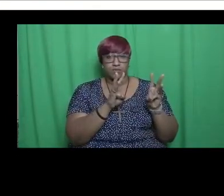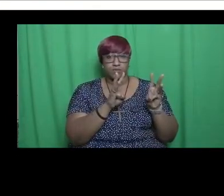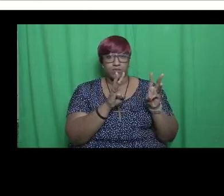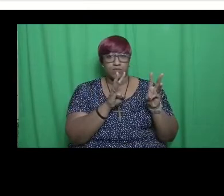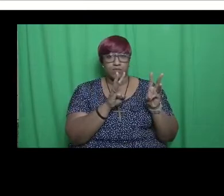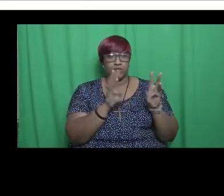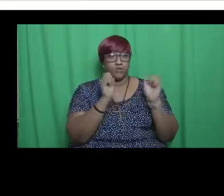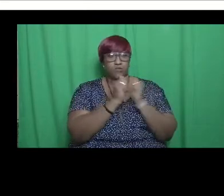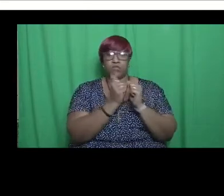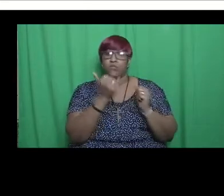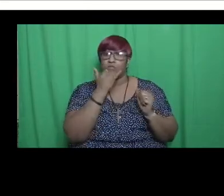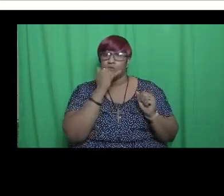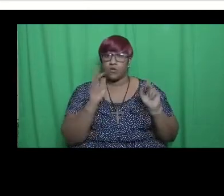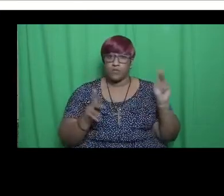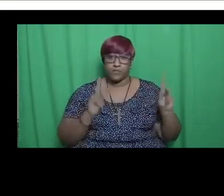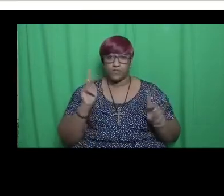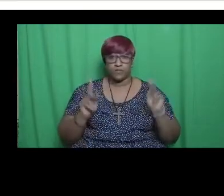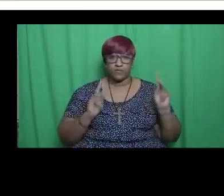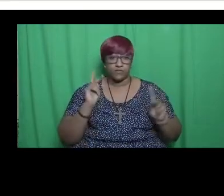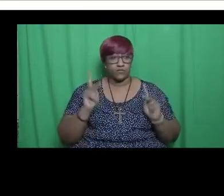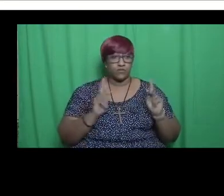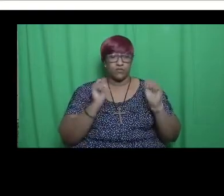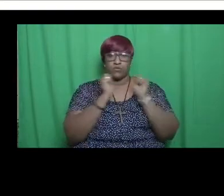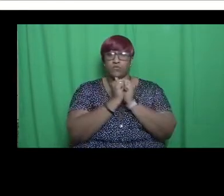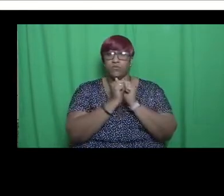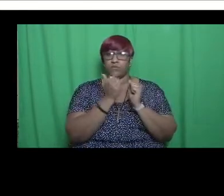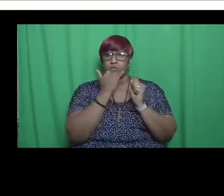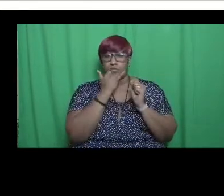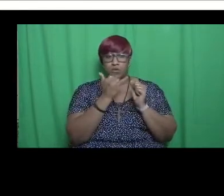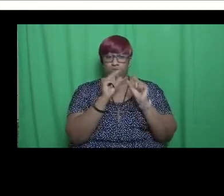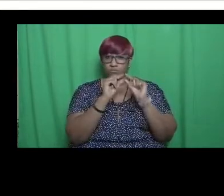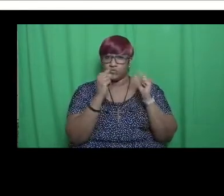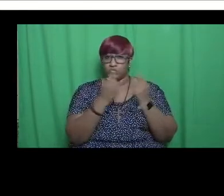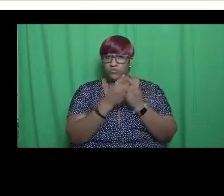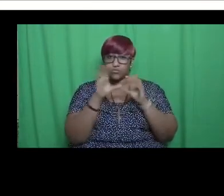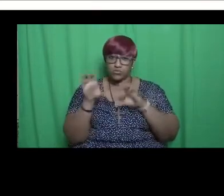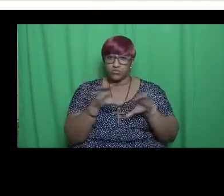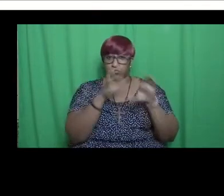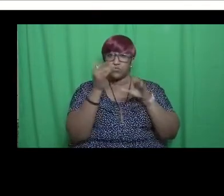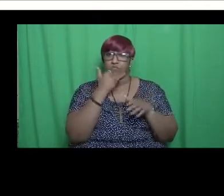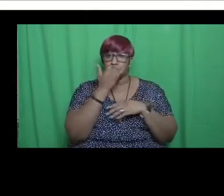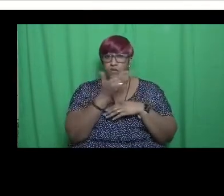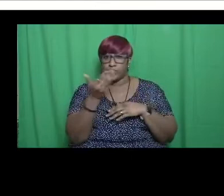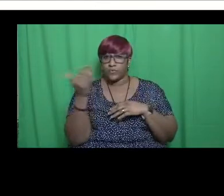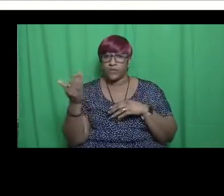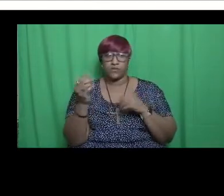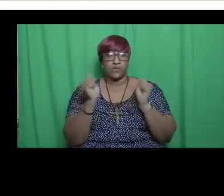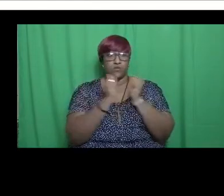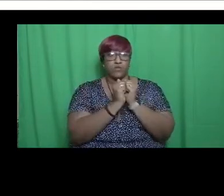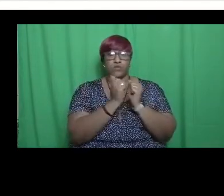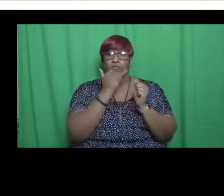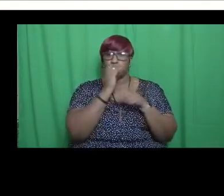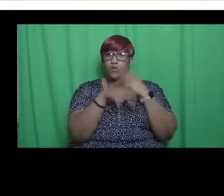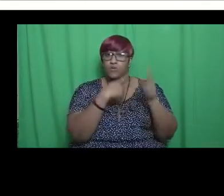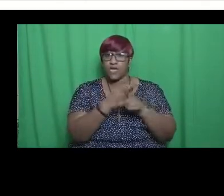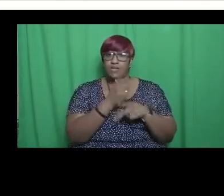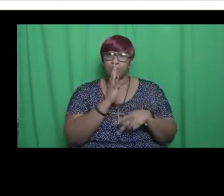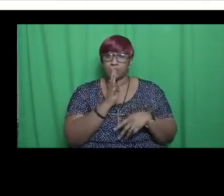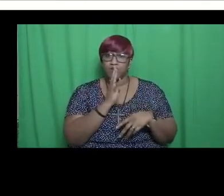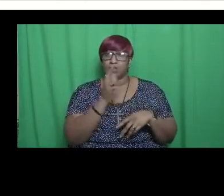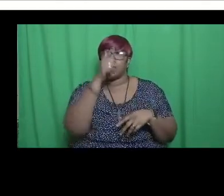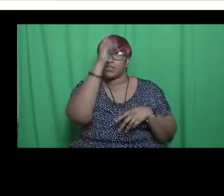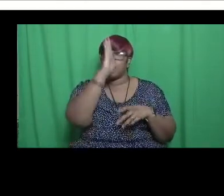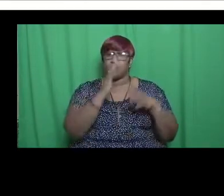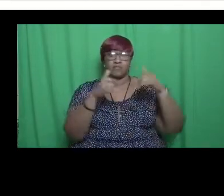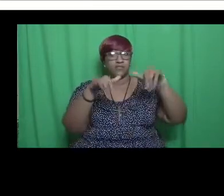With the wrong thoughts. With the wrong people. Doing the wrong thing. With the wrong kind of talk. And God